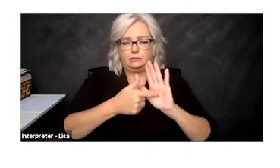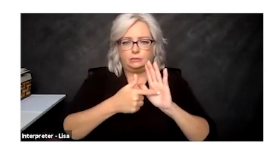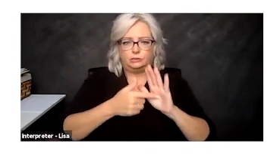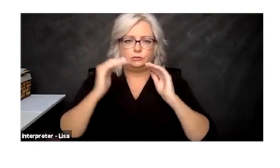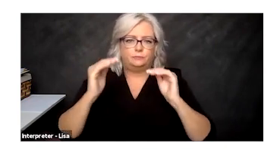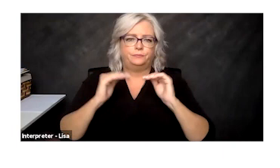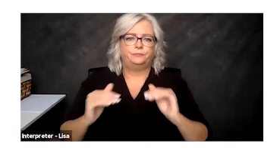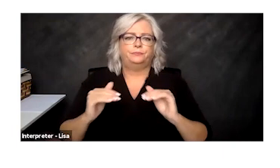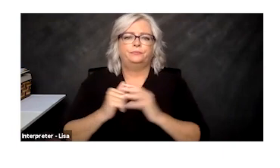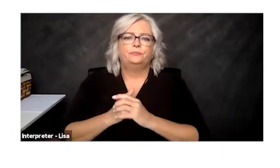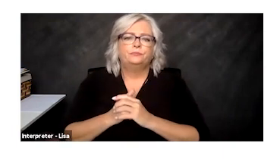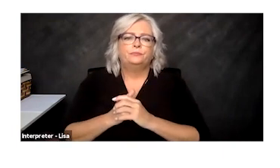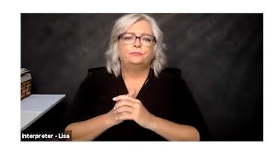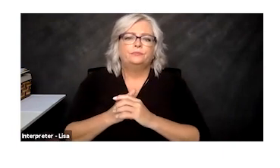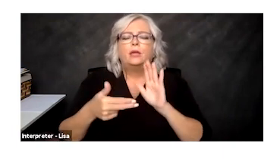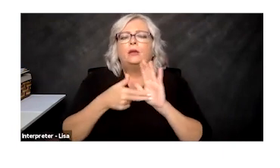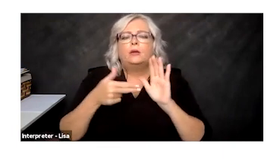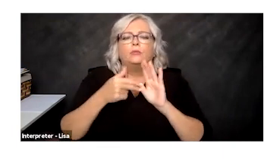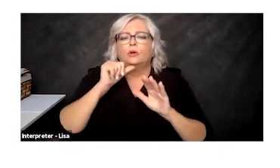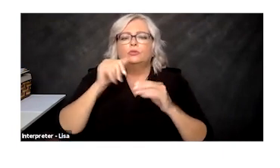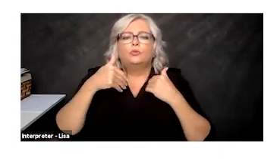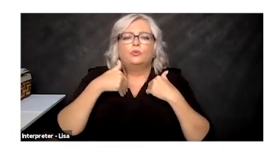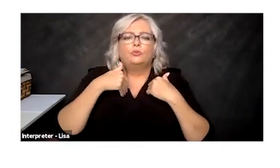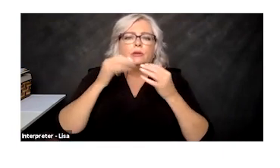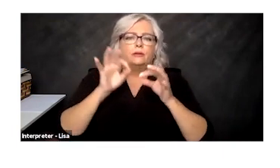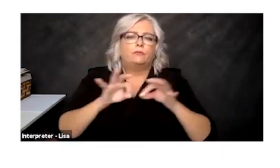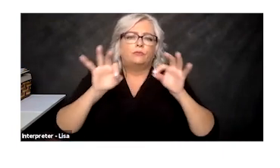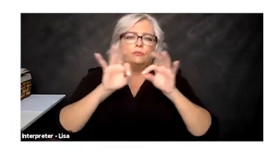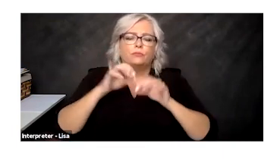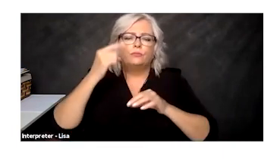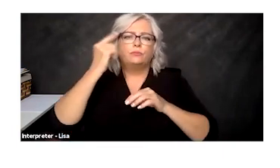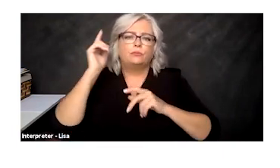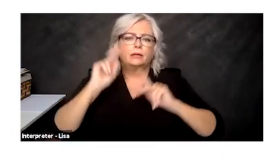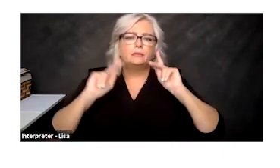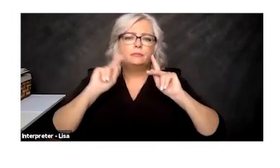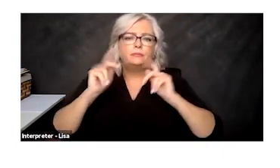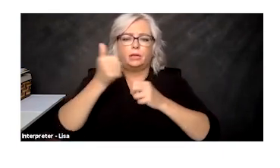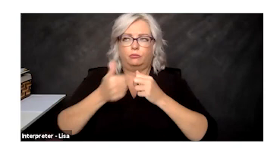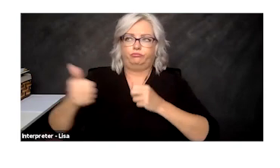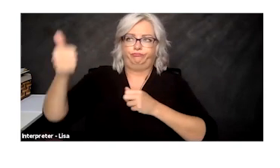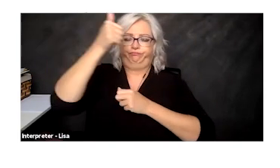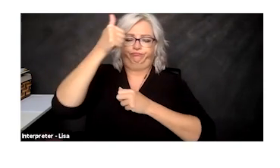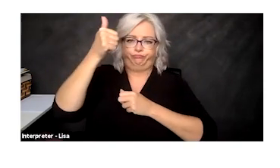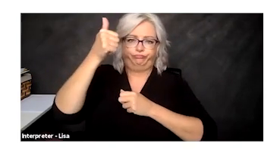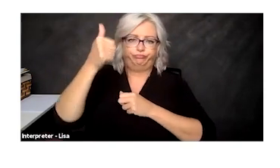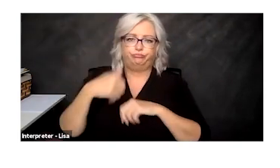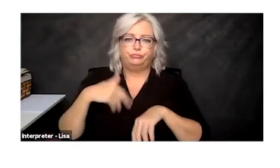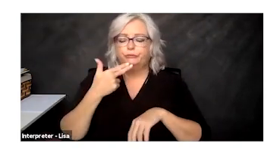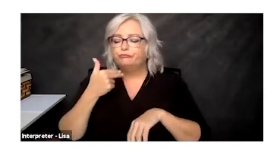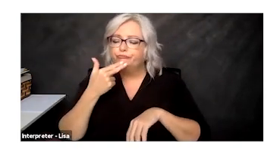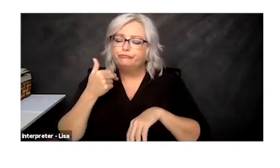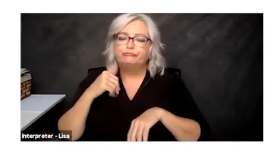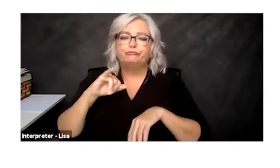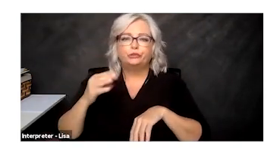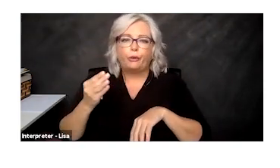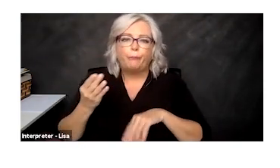key positions in the company where they actually have the ability to make really important decisions. So what ends